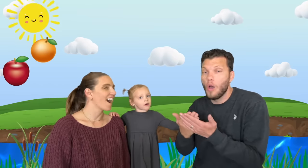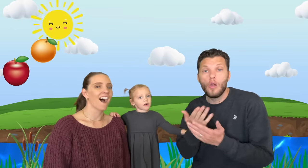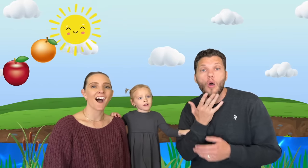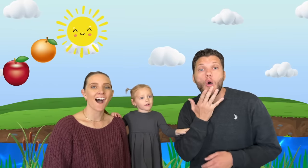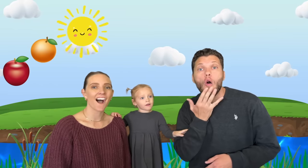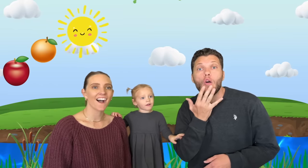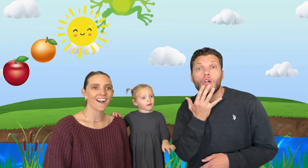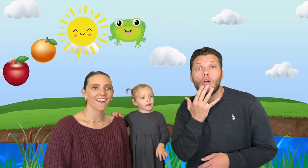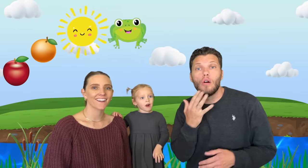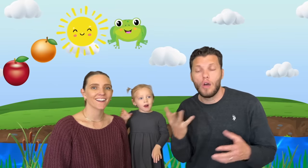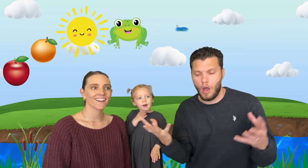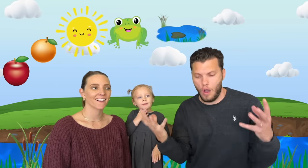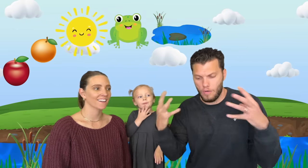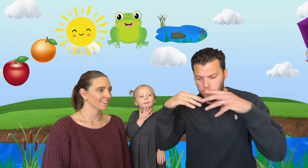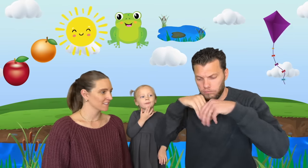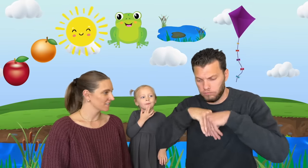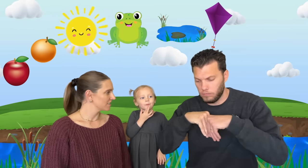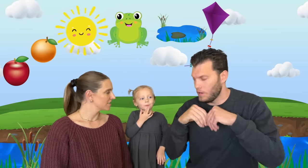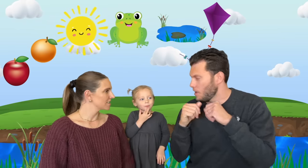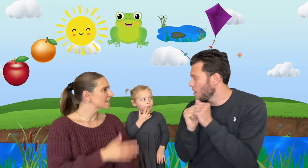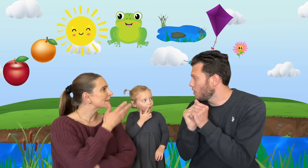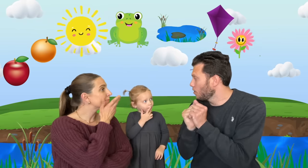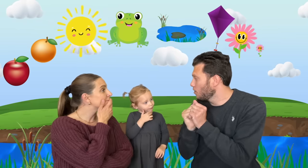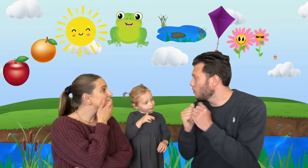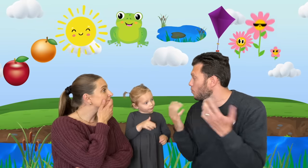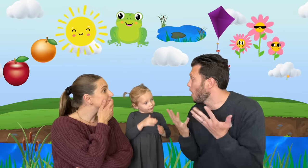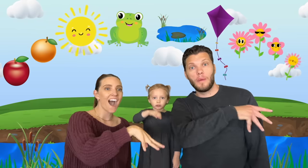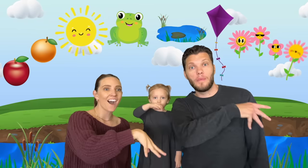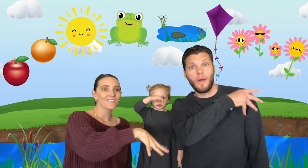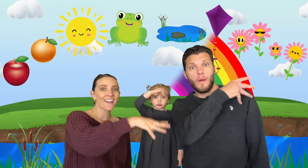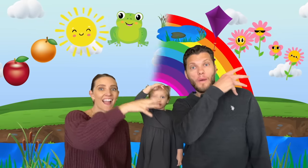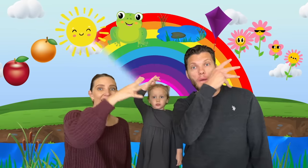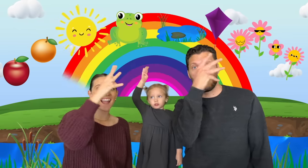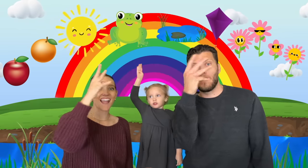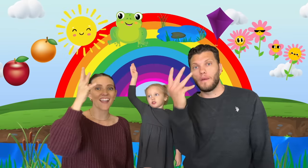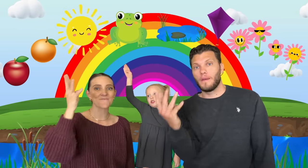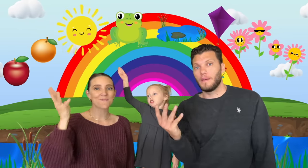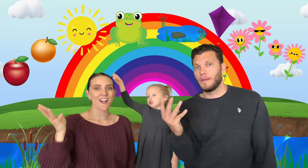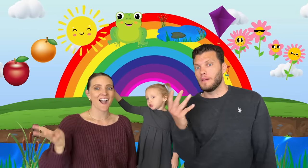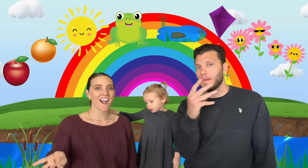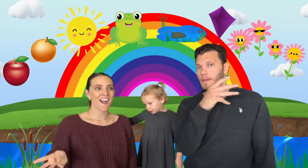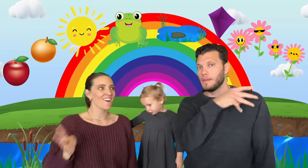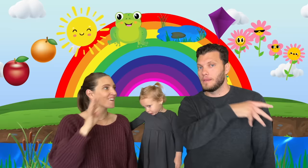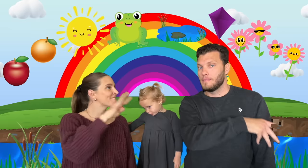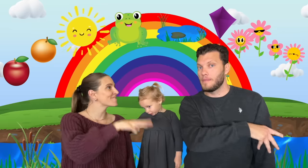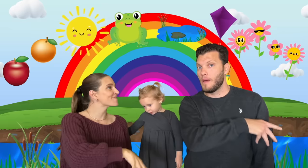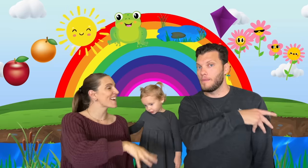What do all these colors make together? A rainbow.